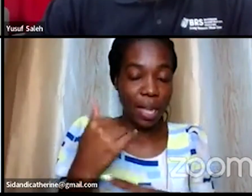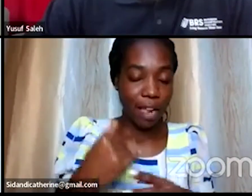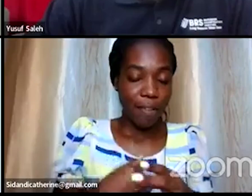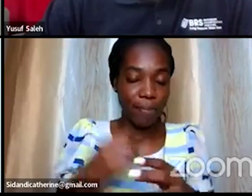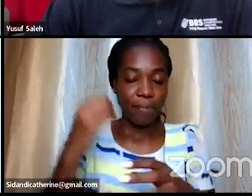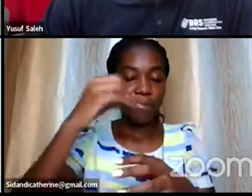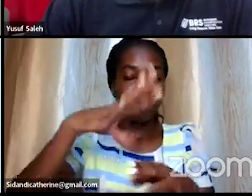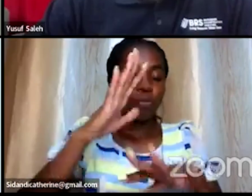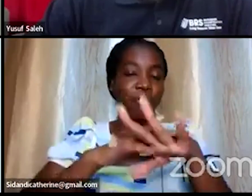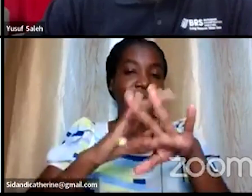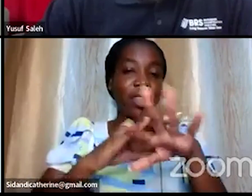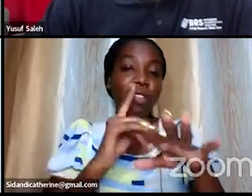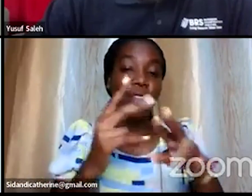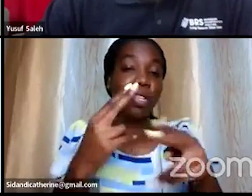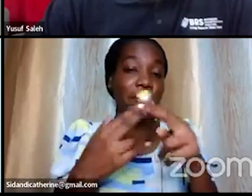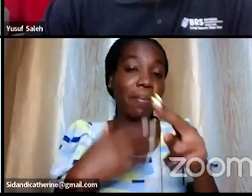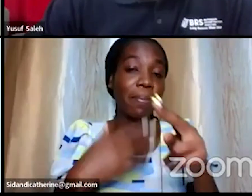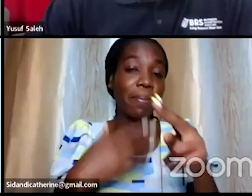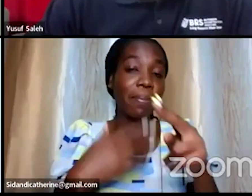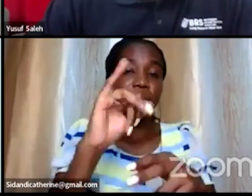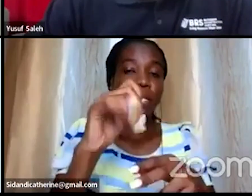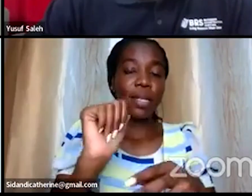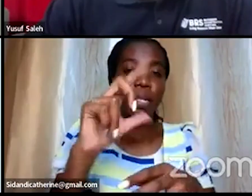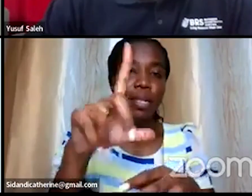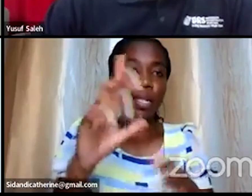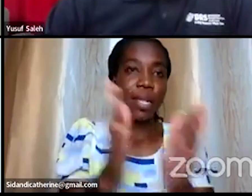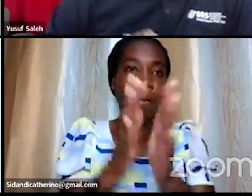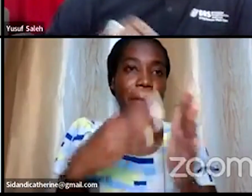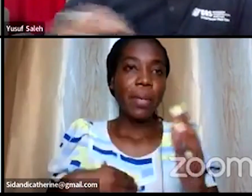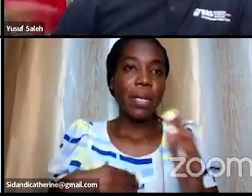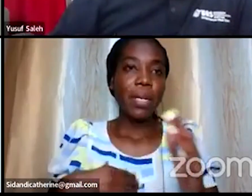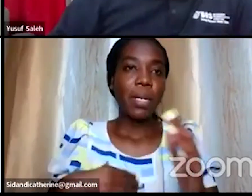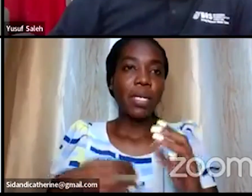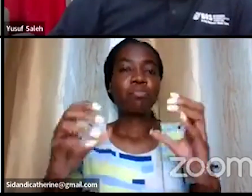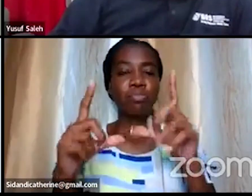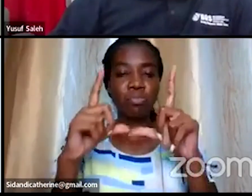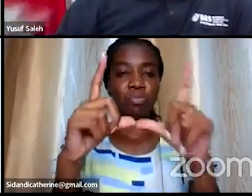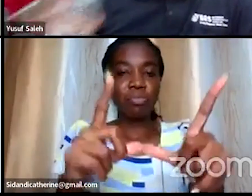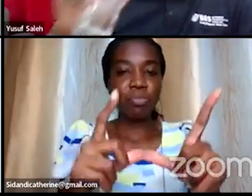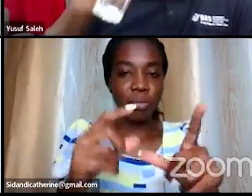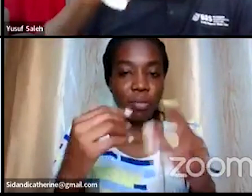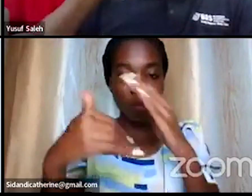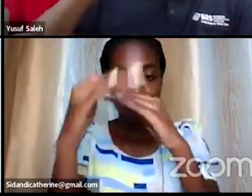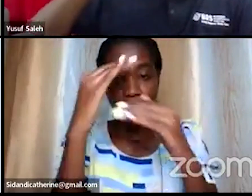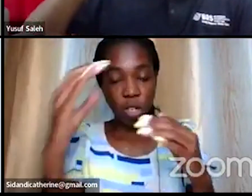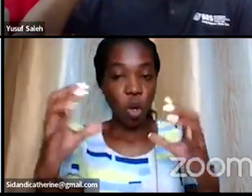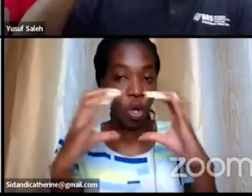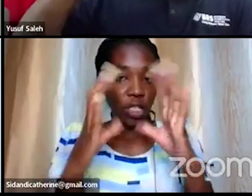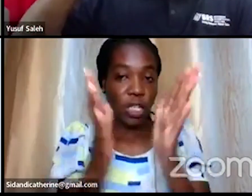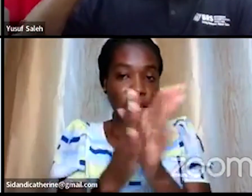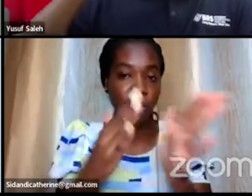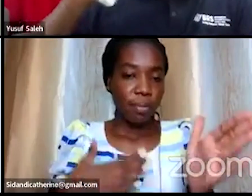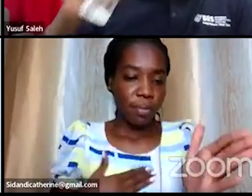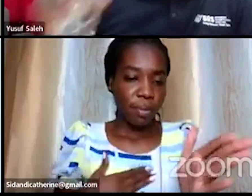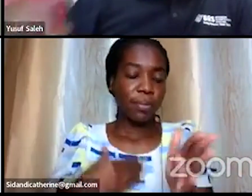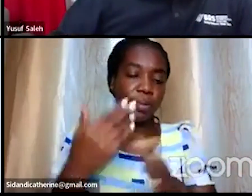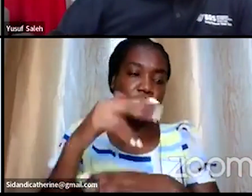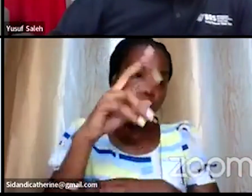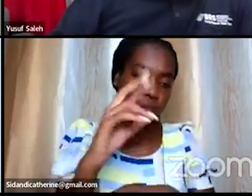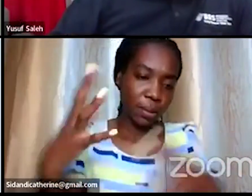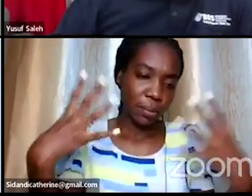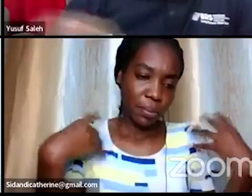Ajal is my name. I'm a certified professional coach. I wear the hat of a human resources practitioner as well. And in the